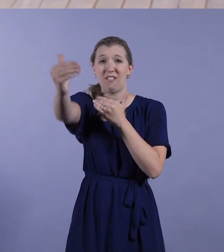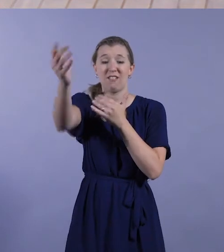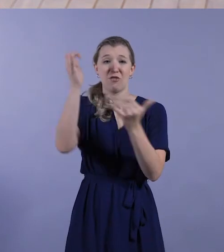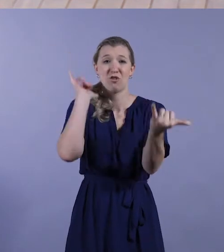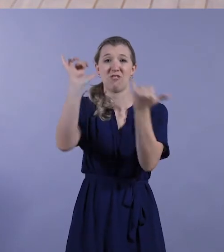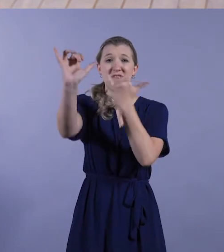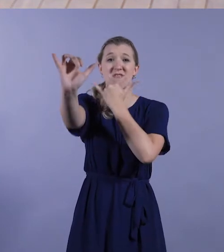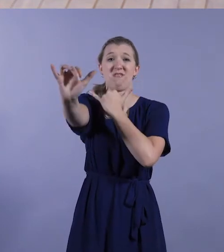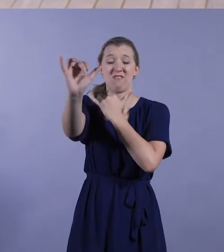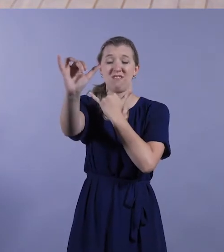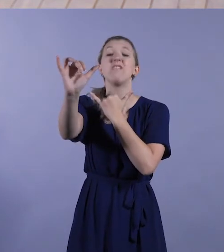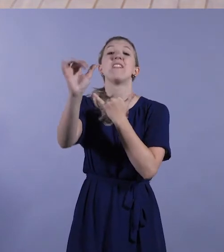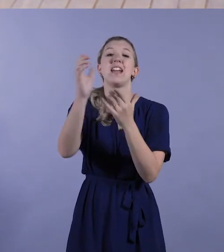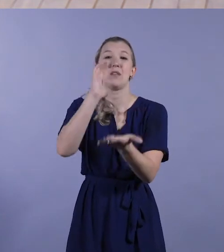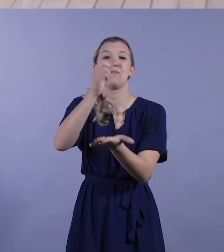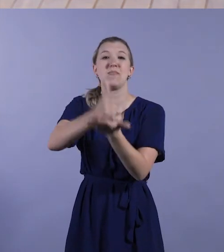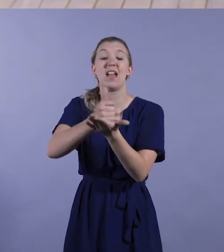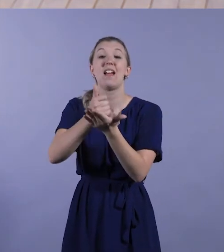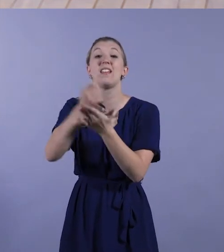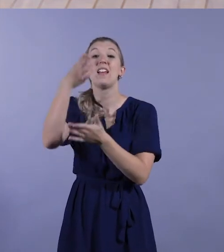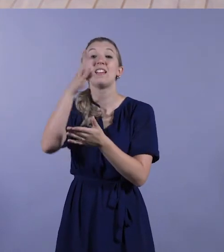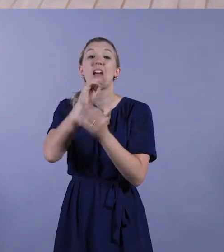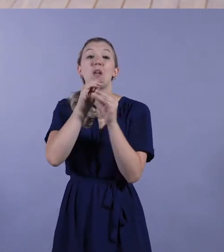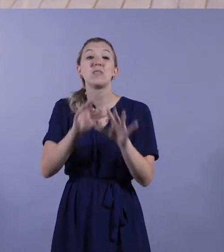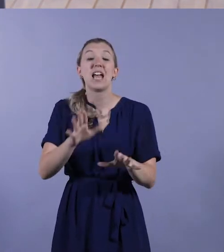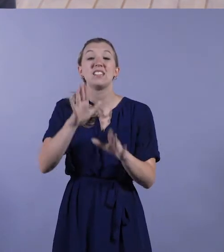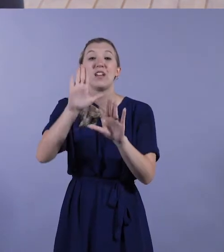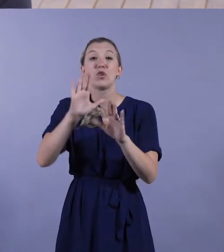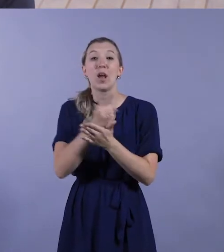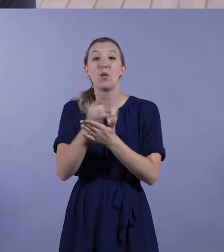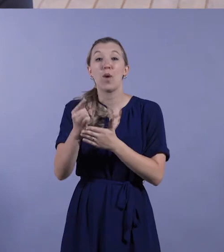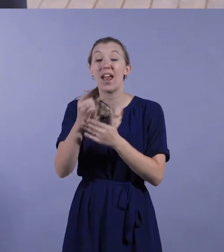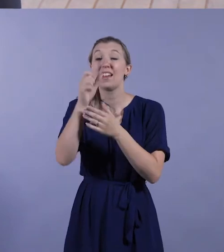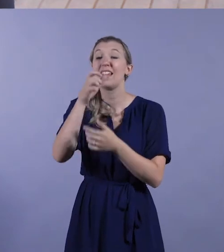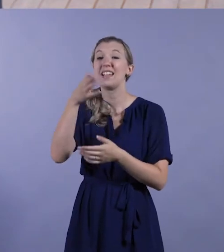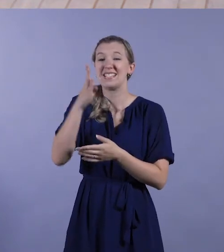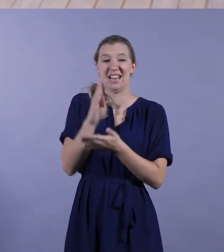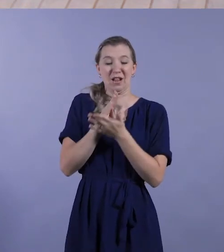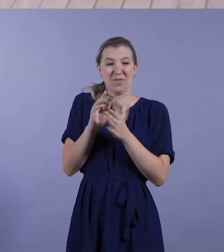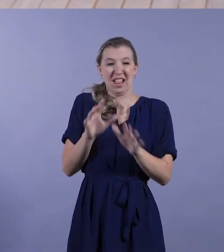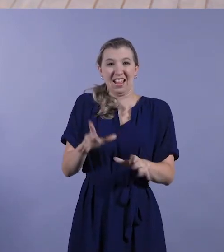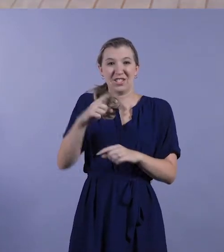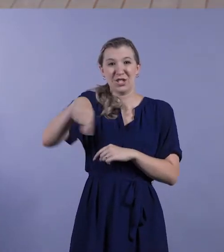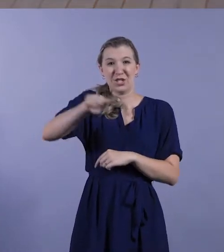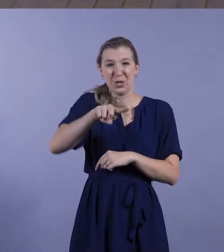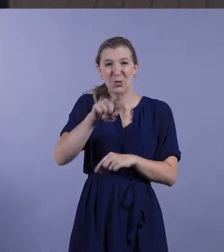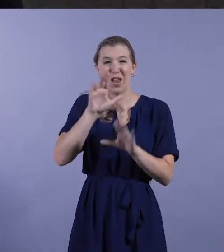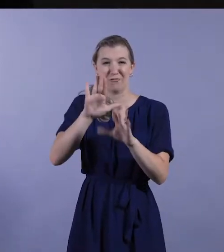forever. Amen. God bless you and have a great week. And God bless all you and have a great week.